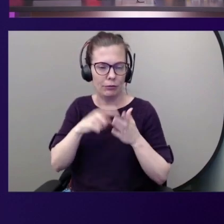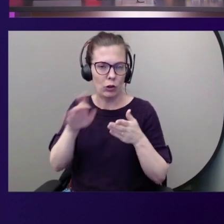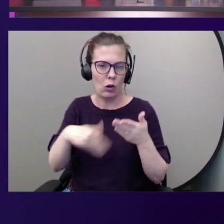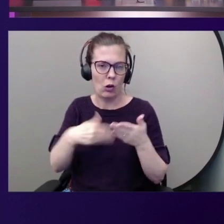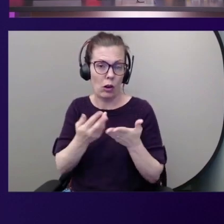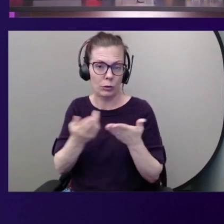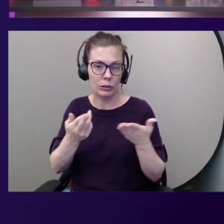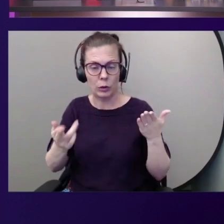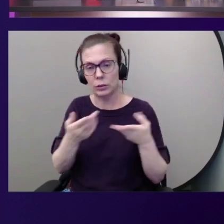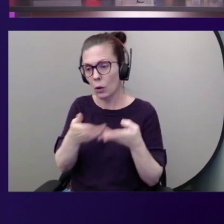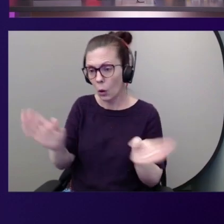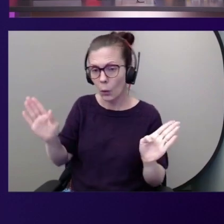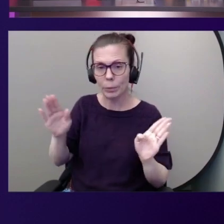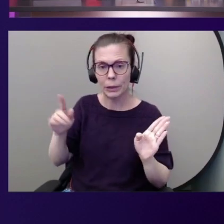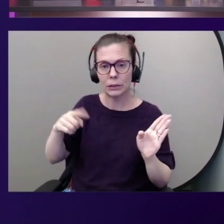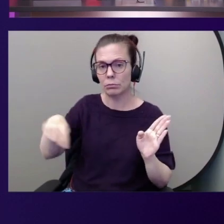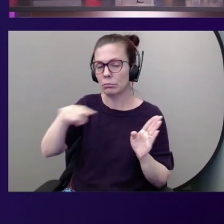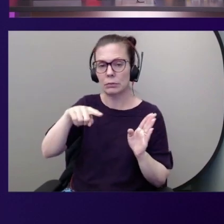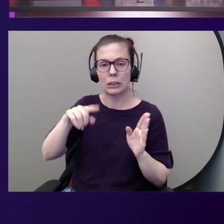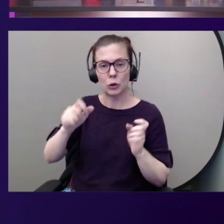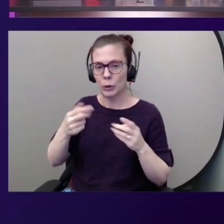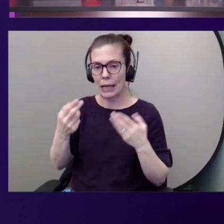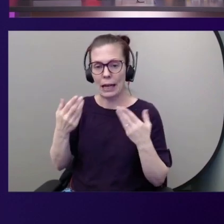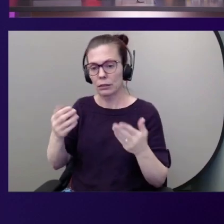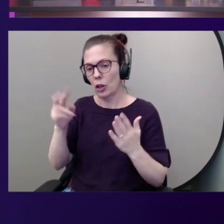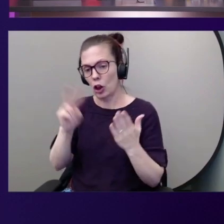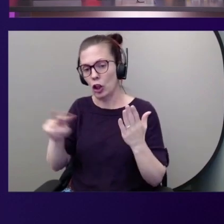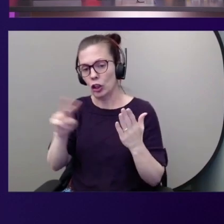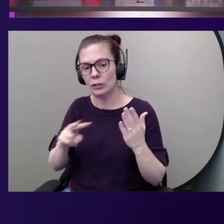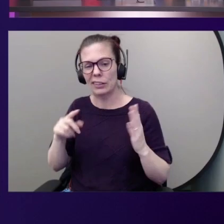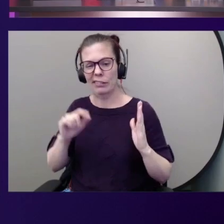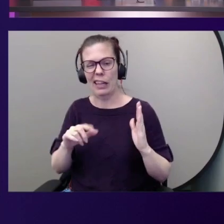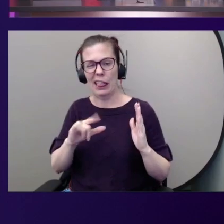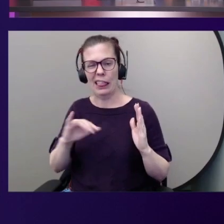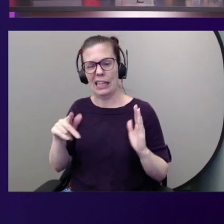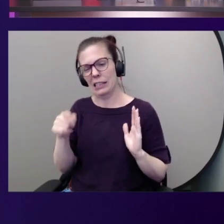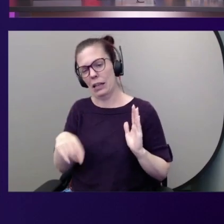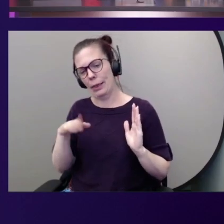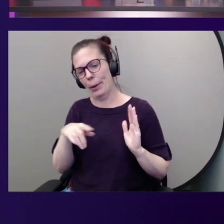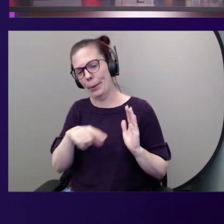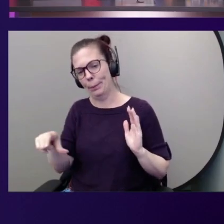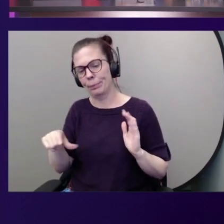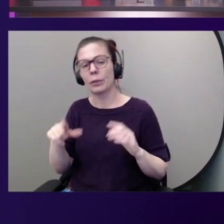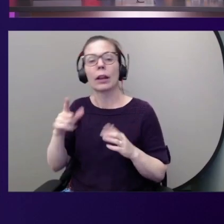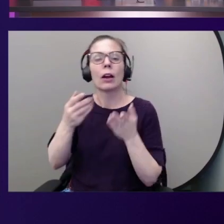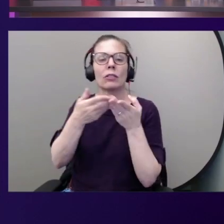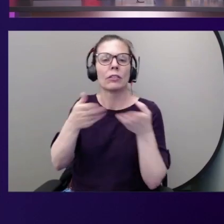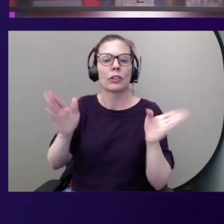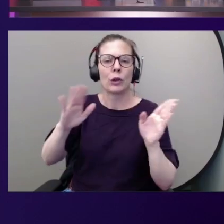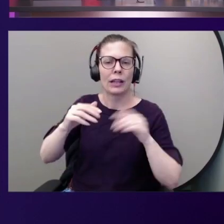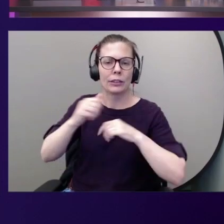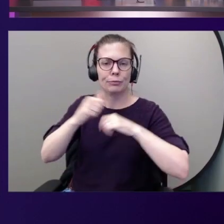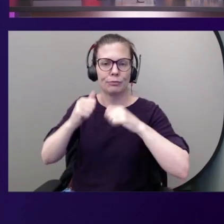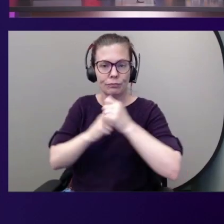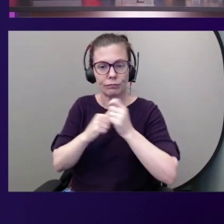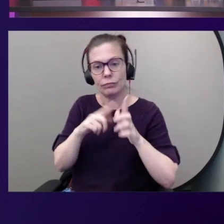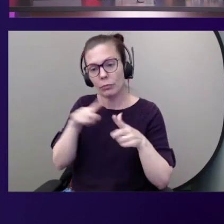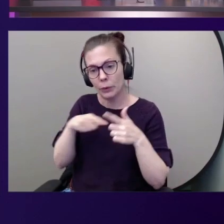it. Links at the bottom there. So here's an overview of that structure. And we can drill down into the resource details